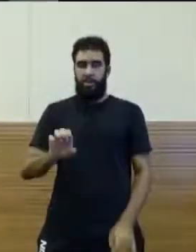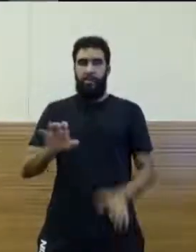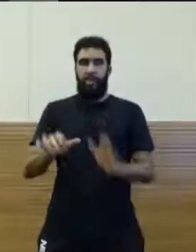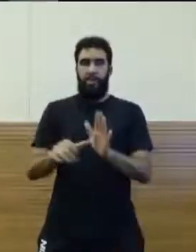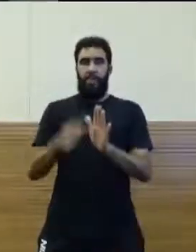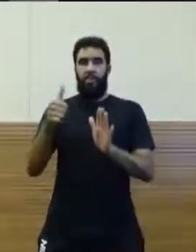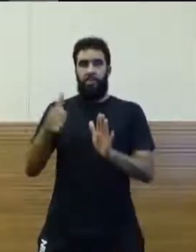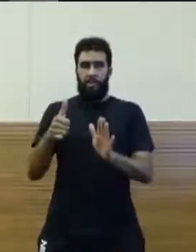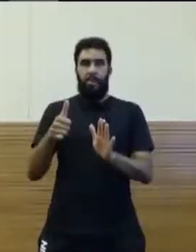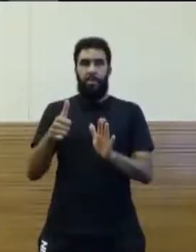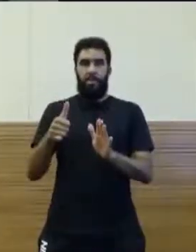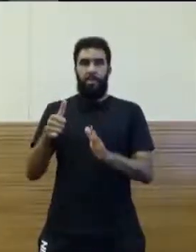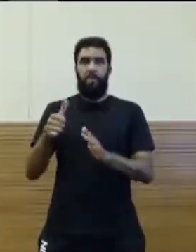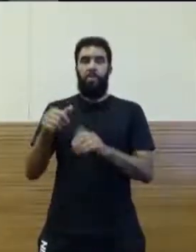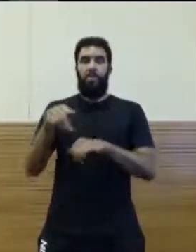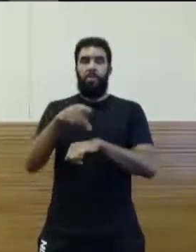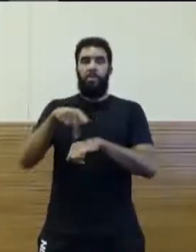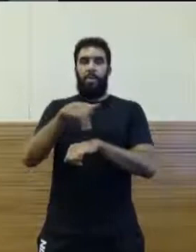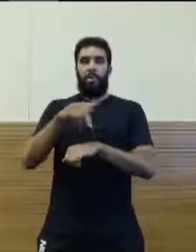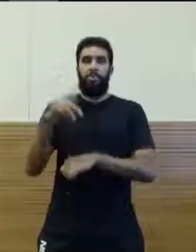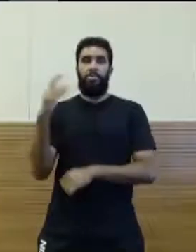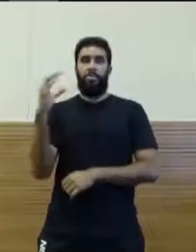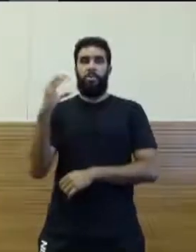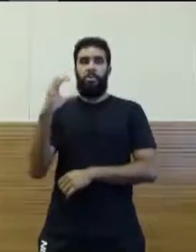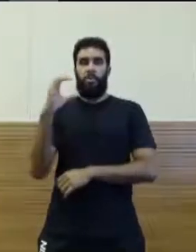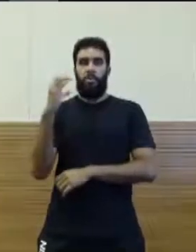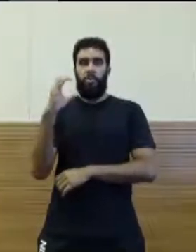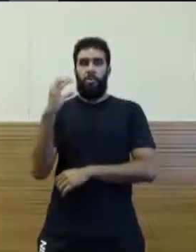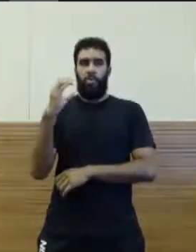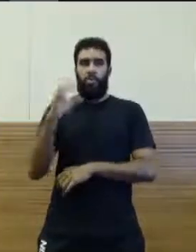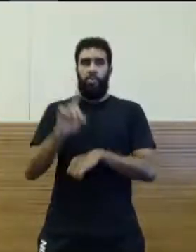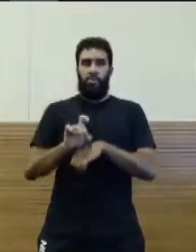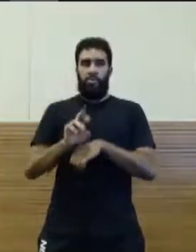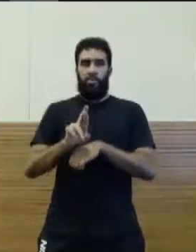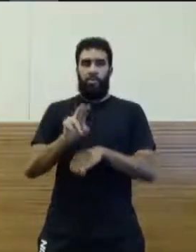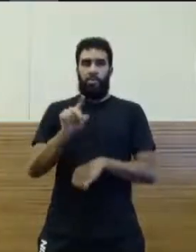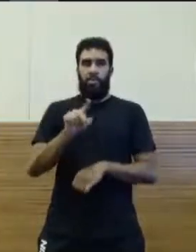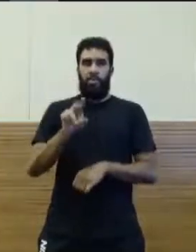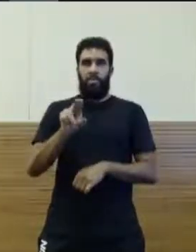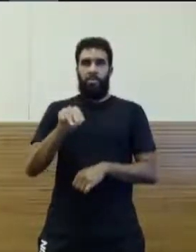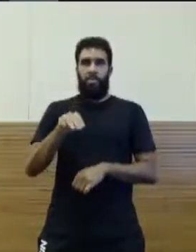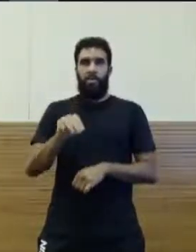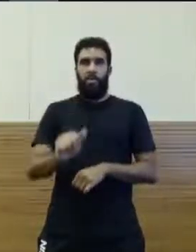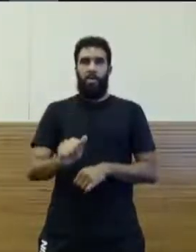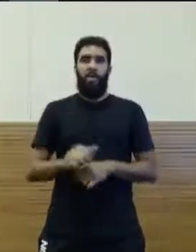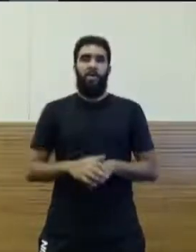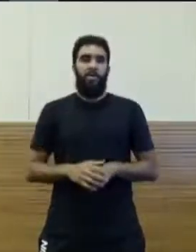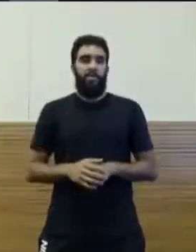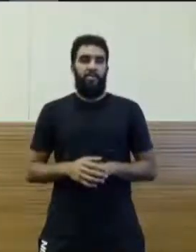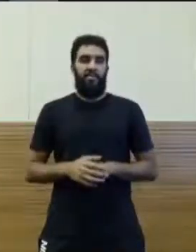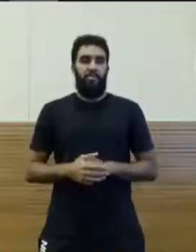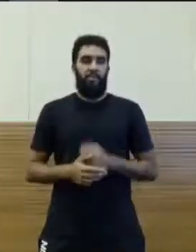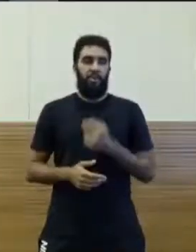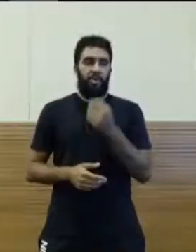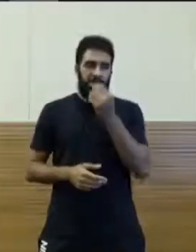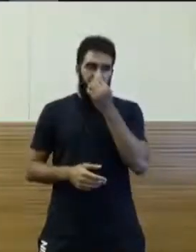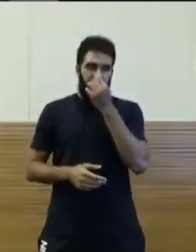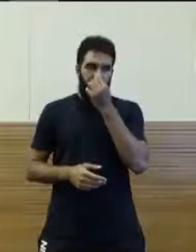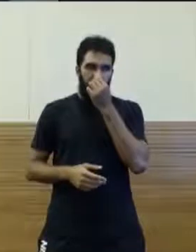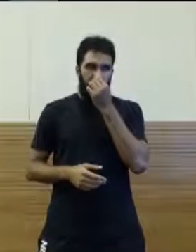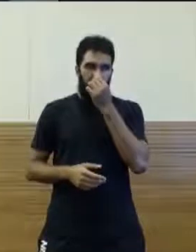and Caribbean countries. We will have the first presentation by Colombia, by